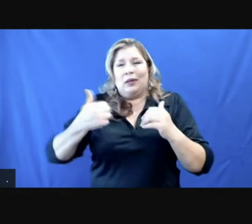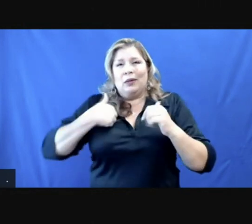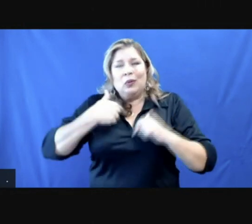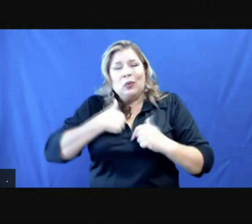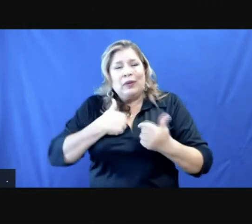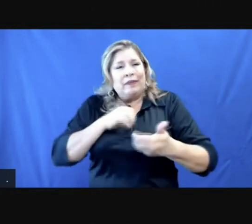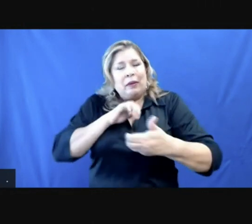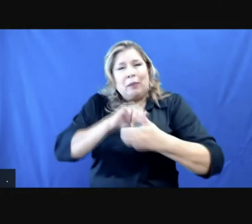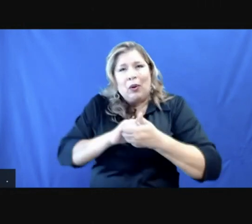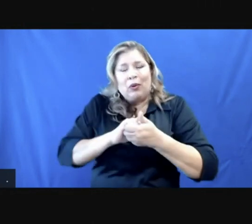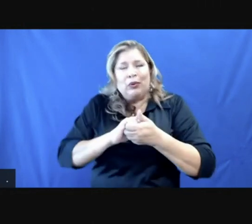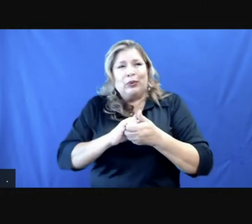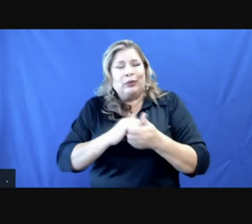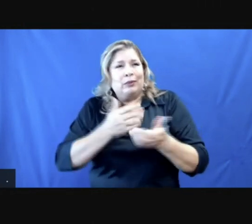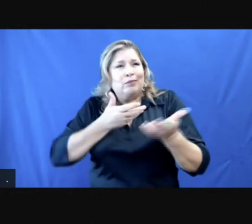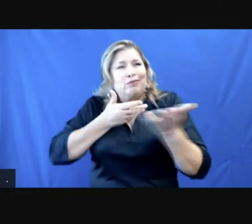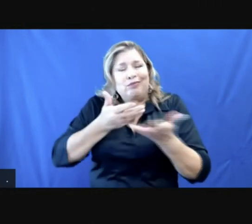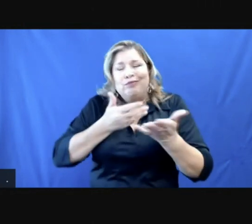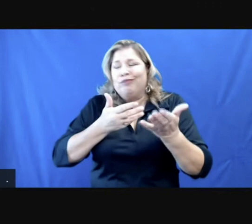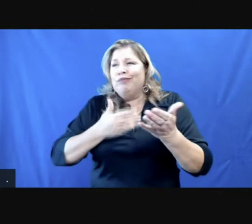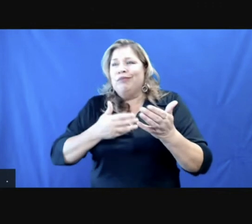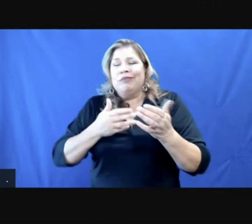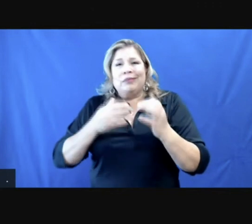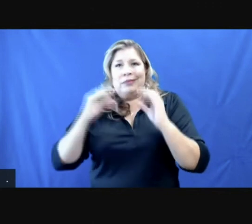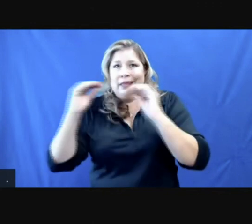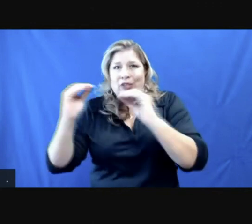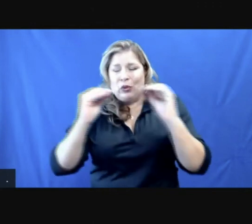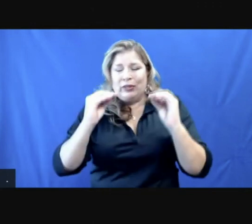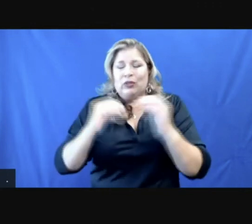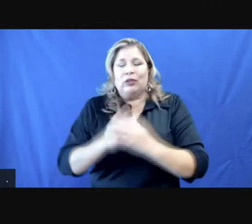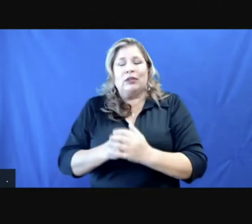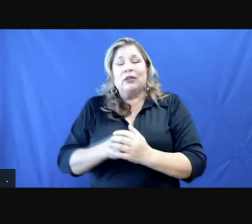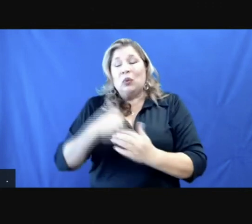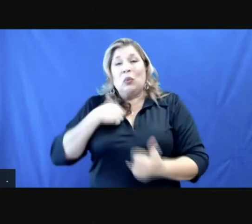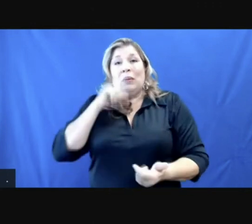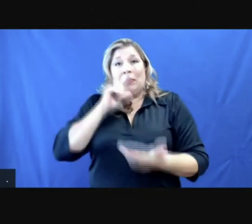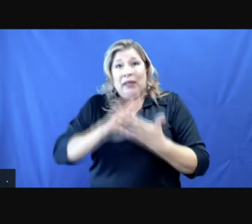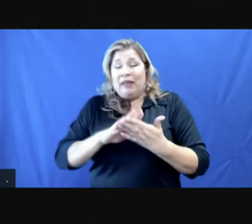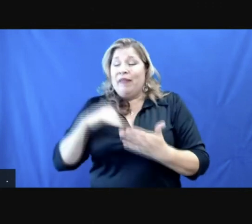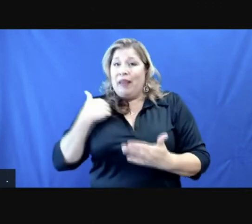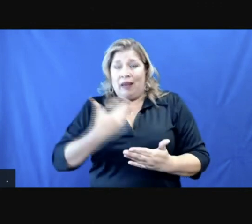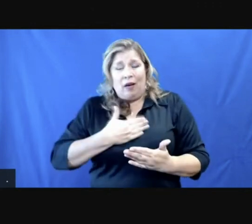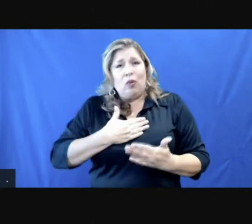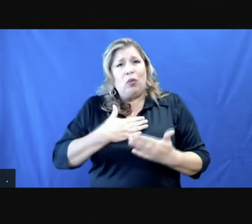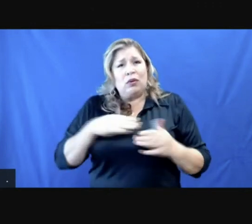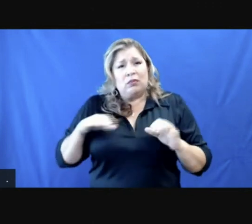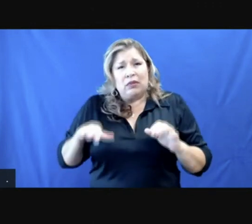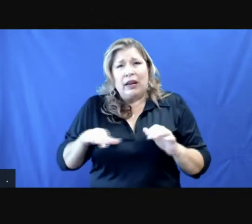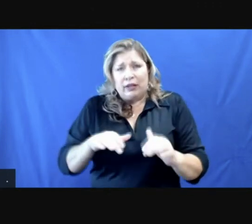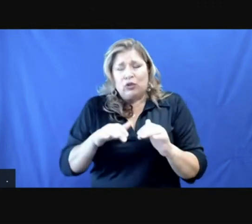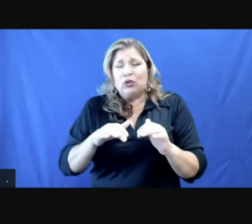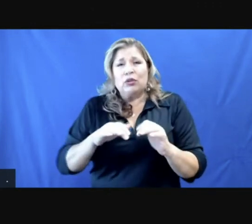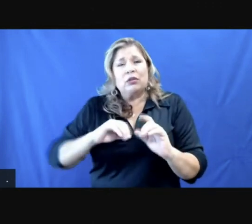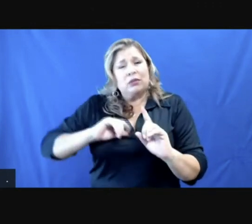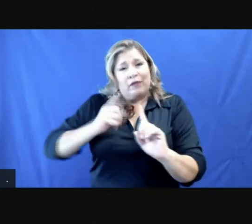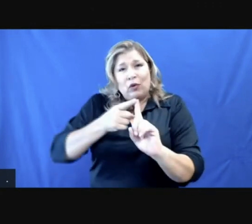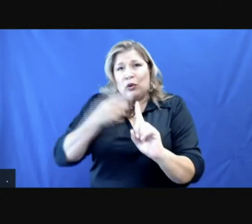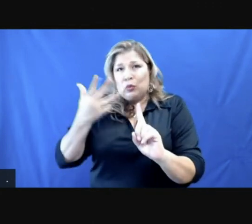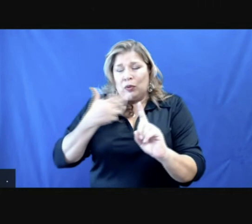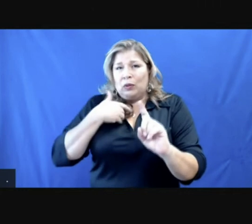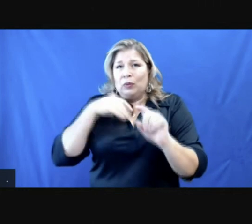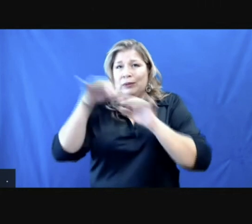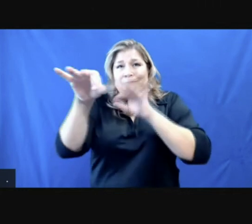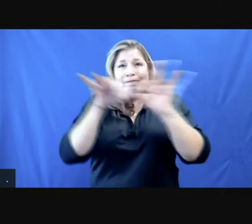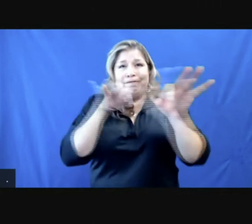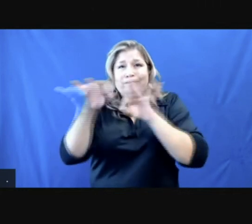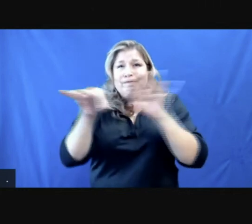and education. And we believe today's actions, just like many others, the first step is a clear explanation for why we're